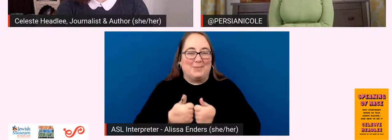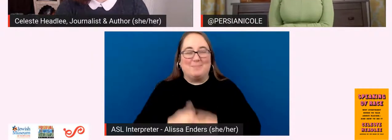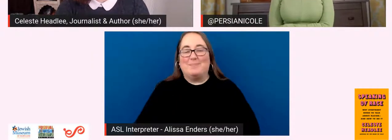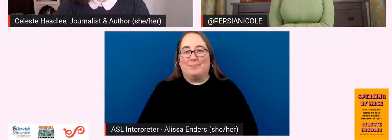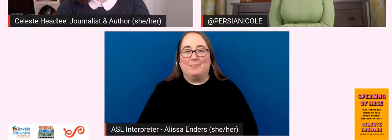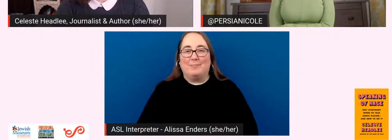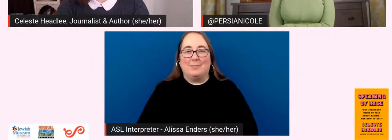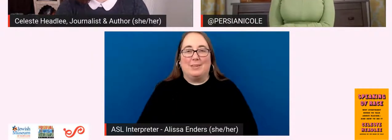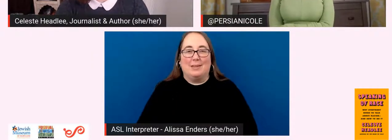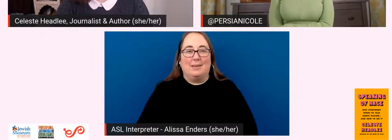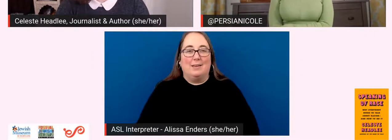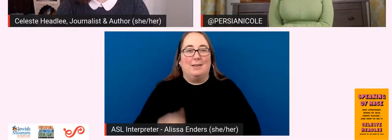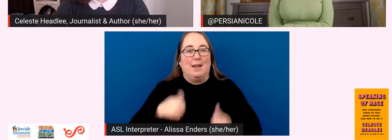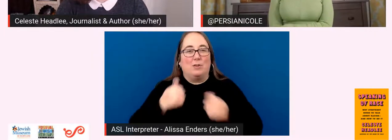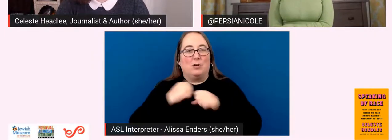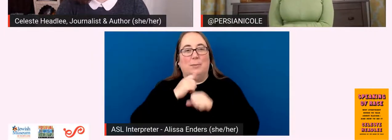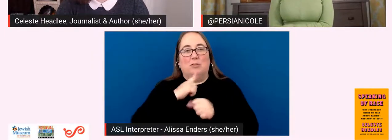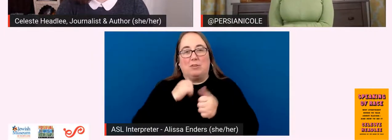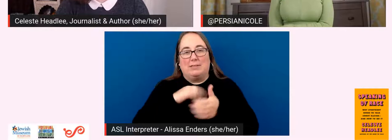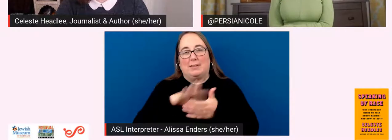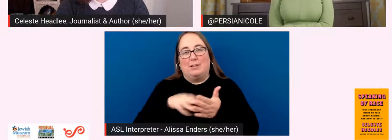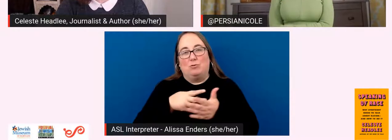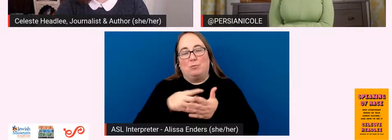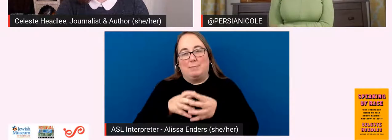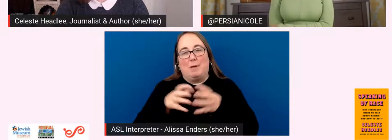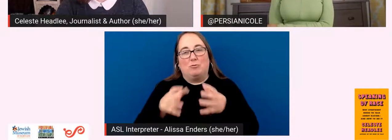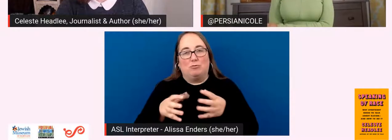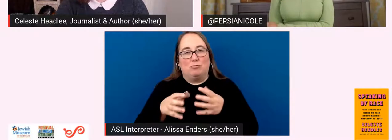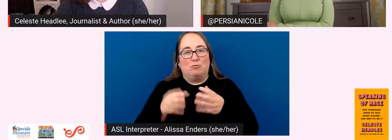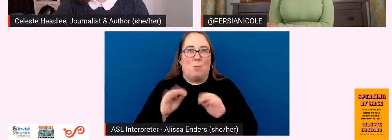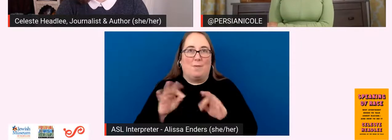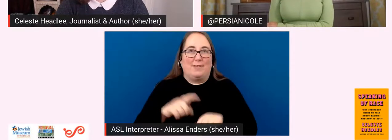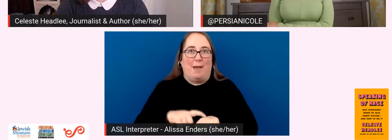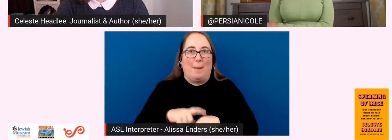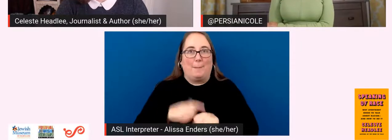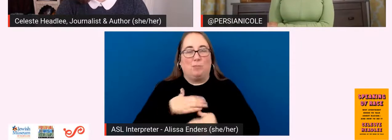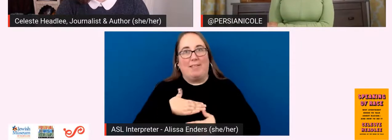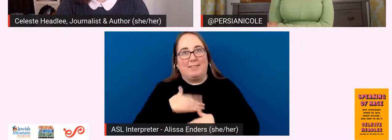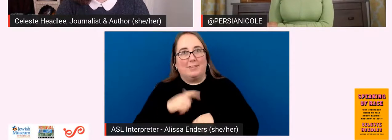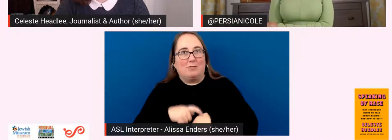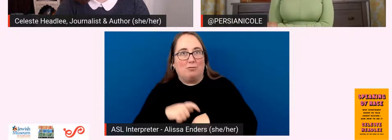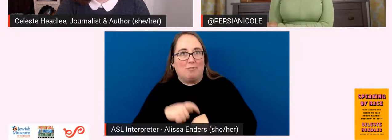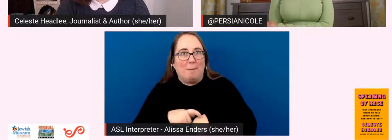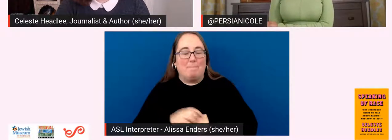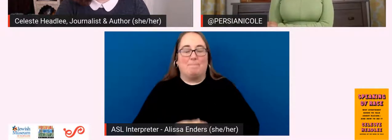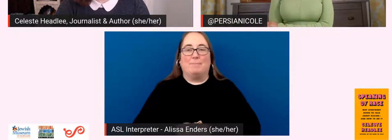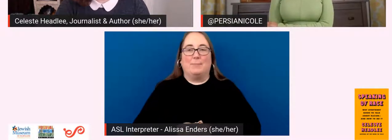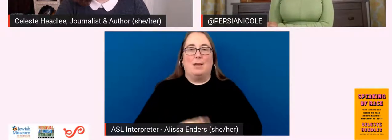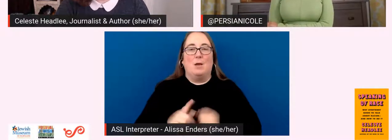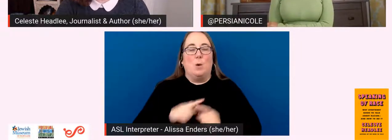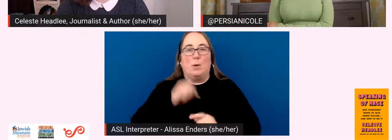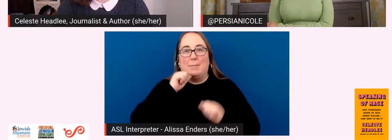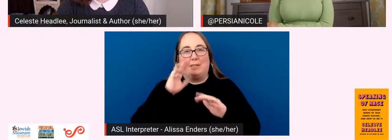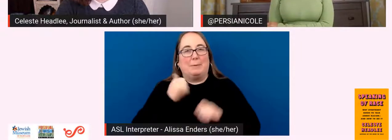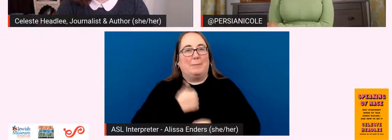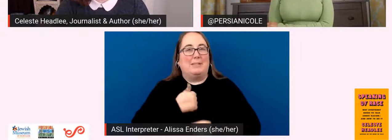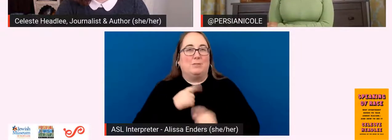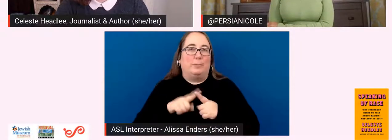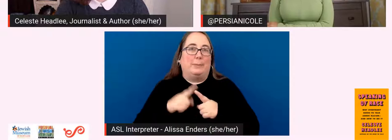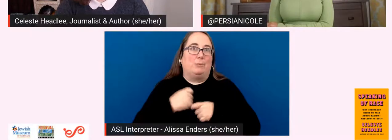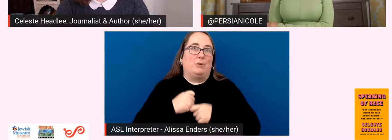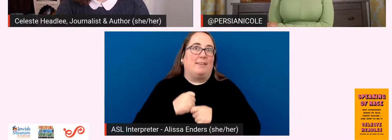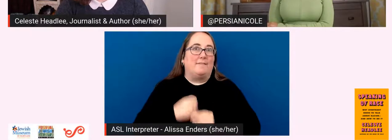know, I try to make sure that I schedule in as much off time and relaxation time where I'm not expecting myself to be